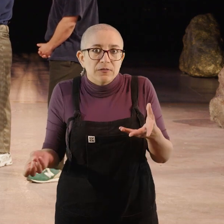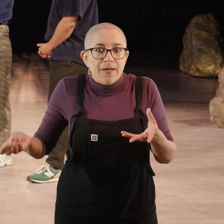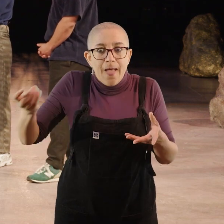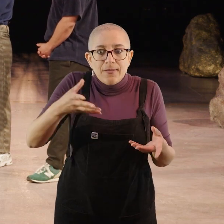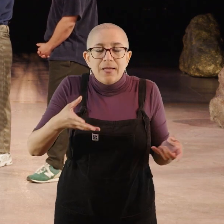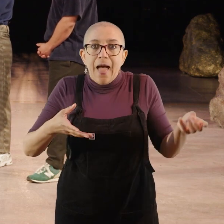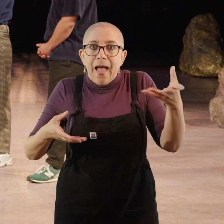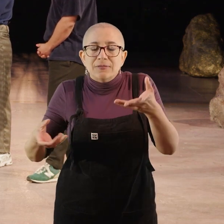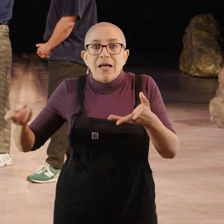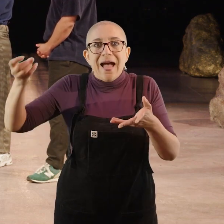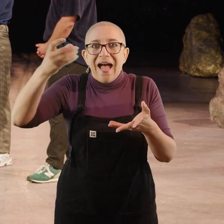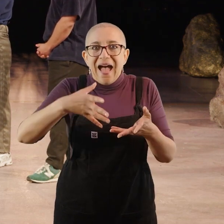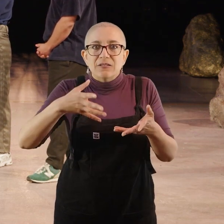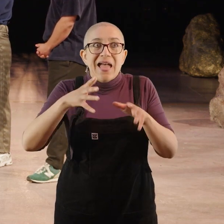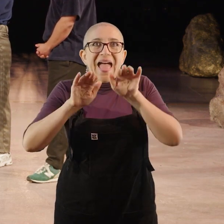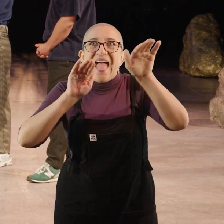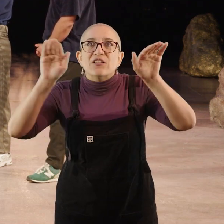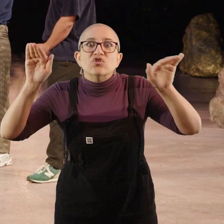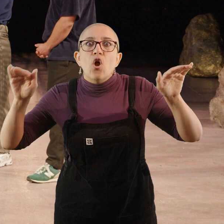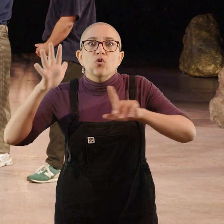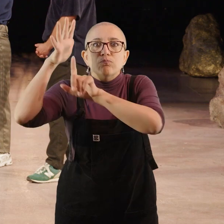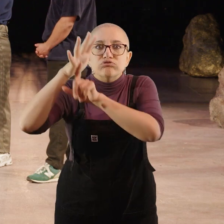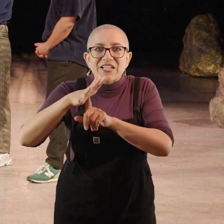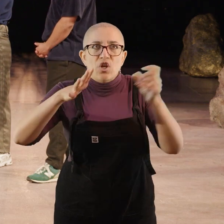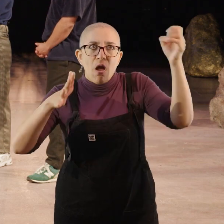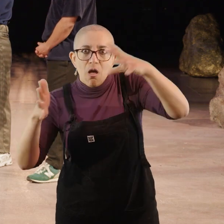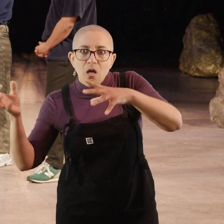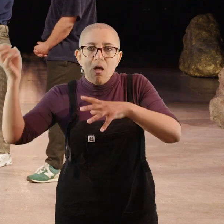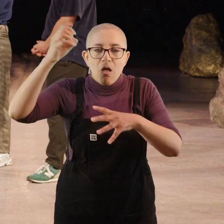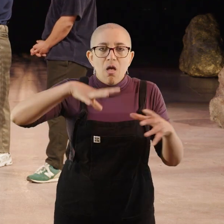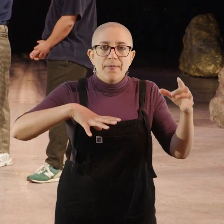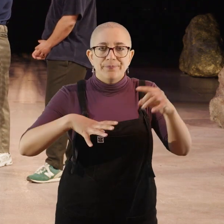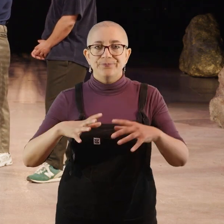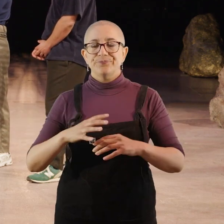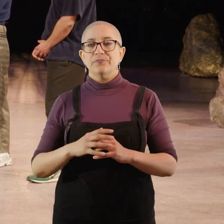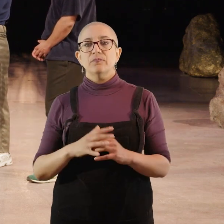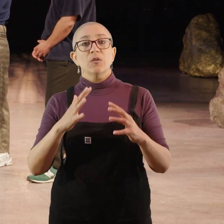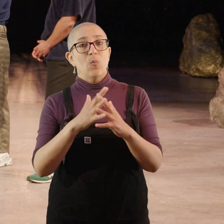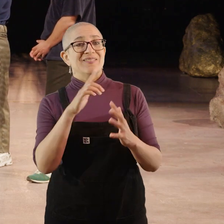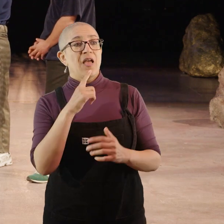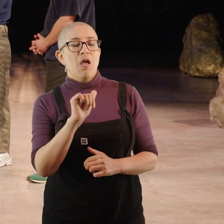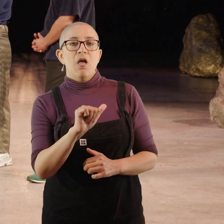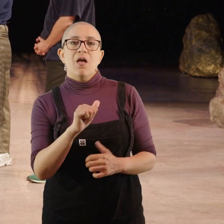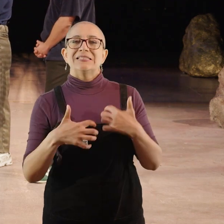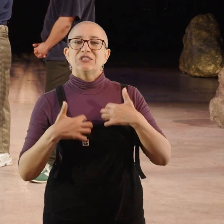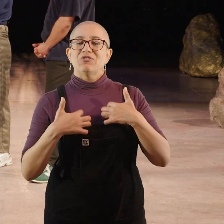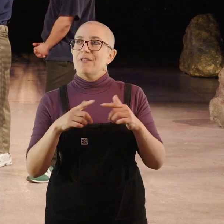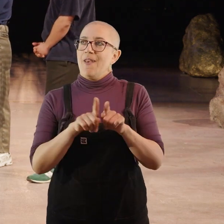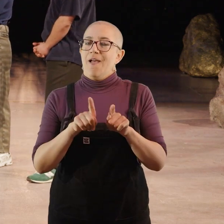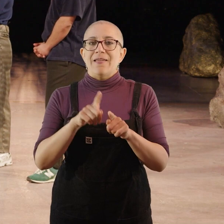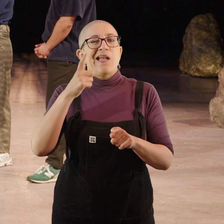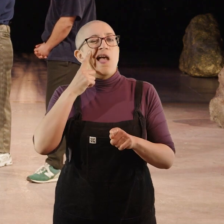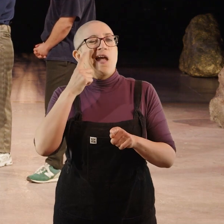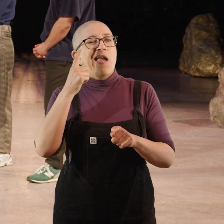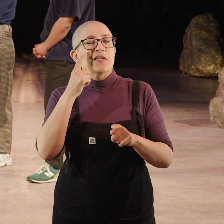those sort of exterior pressures on them. Yeah, yeah. It'll be. It's interesting. It's it's like a little experiment, I